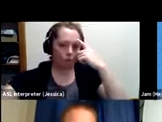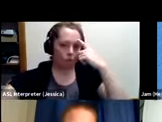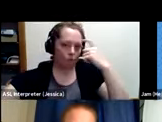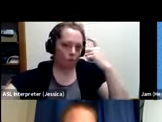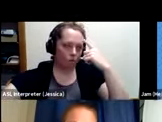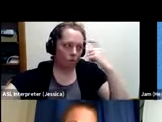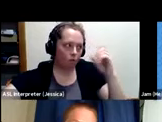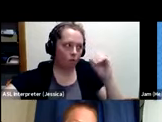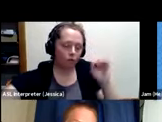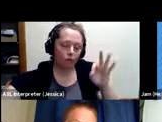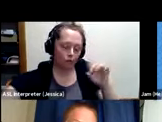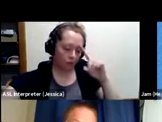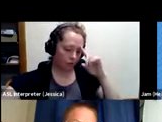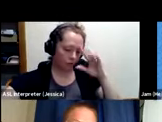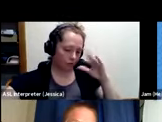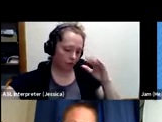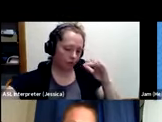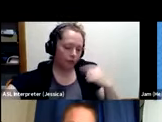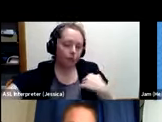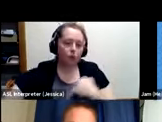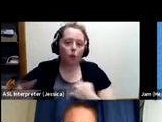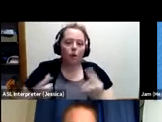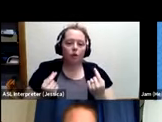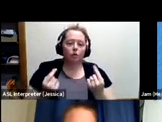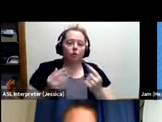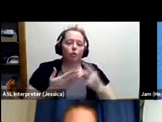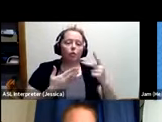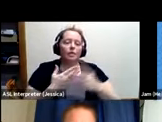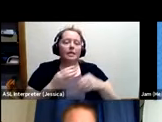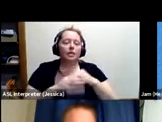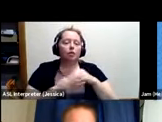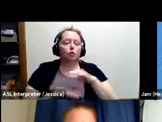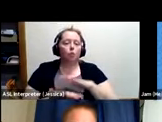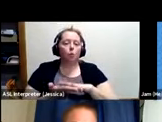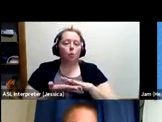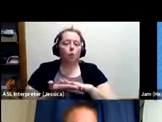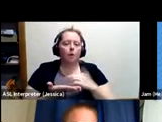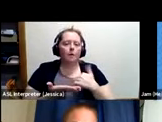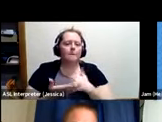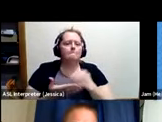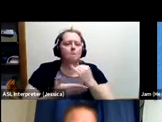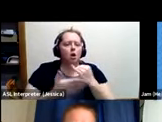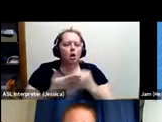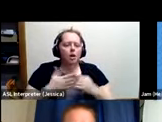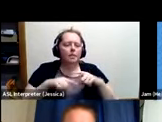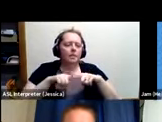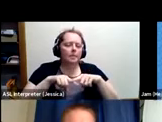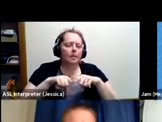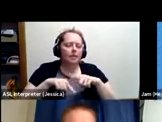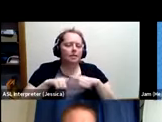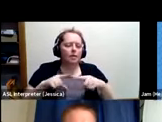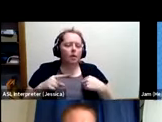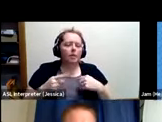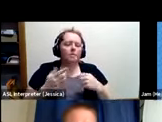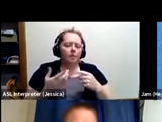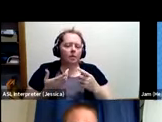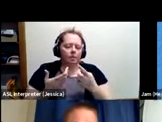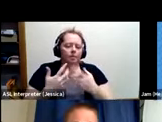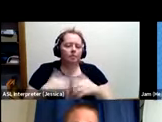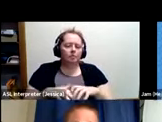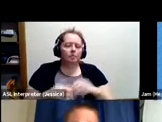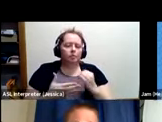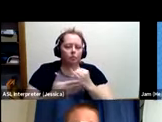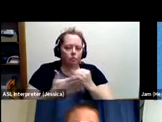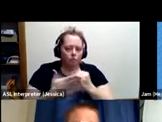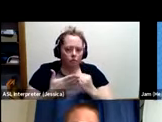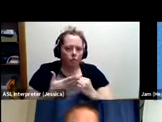in-school programs. We're an arts-based organization, but a lot of our in-school programs combine art and activism. And so we'll